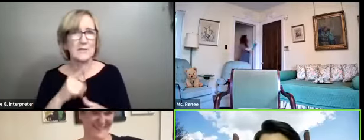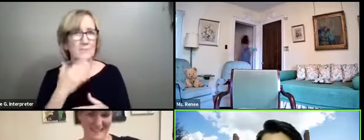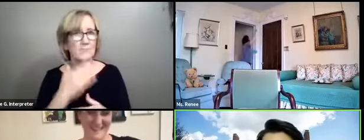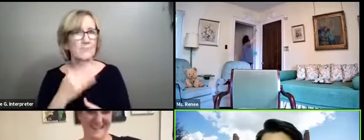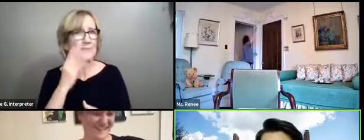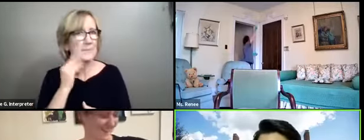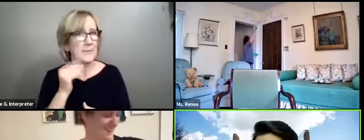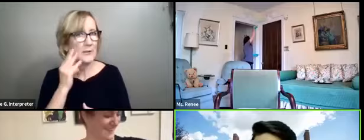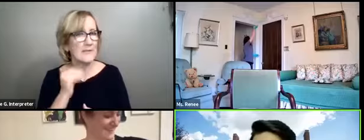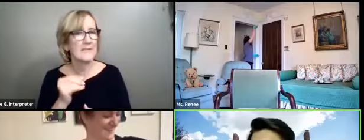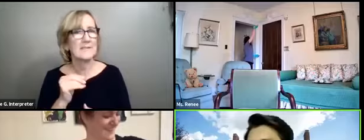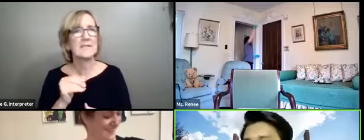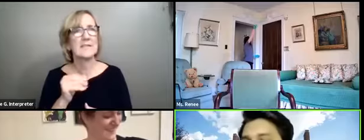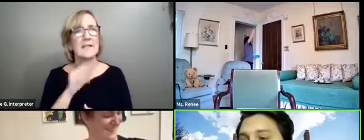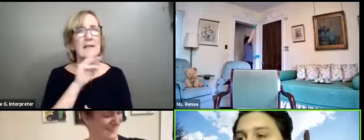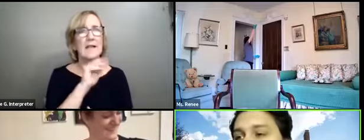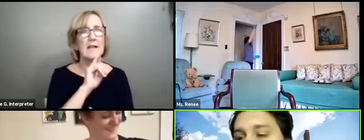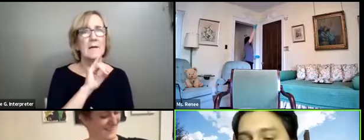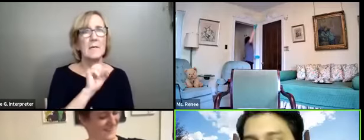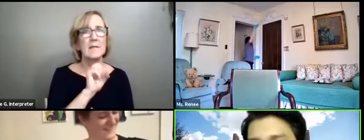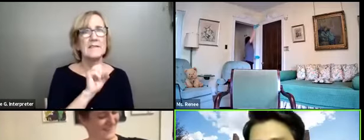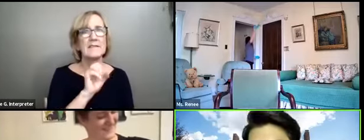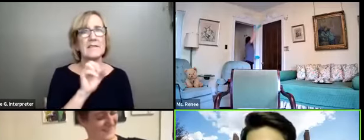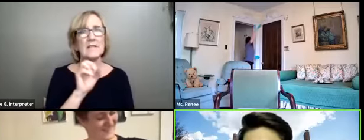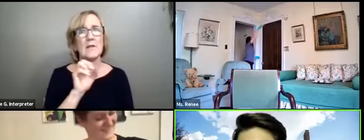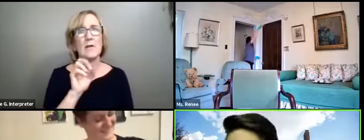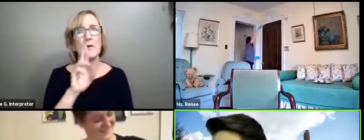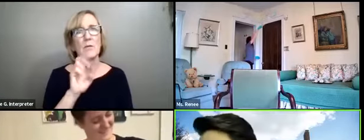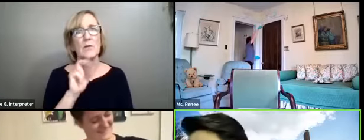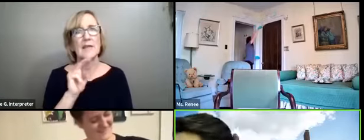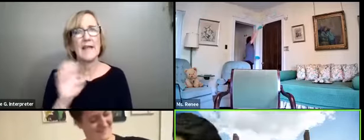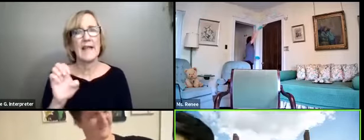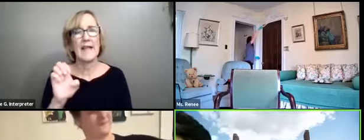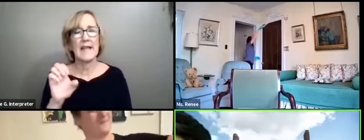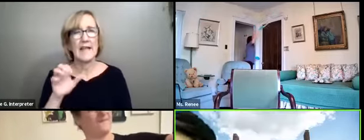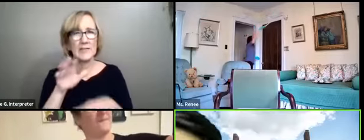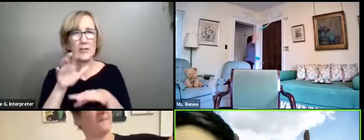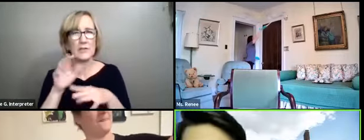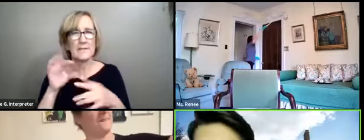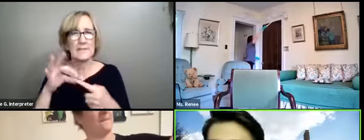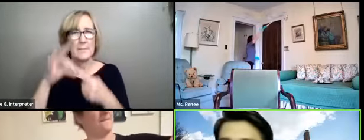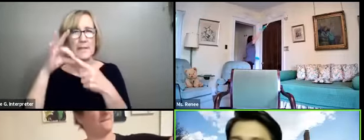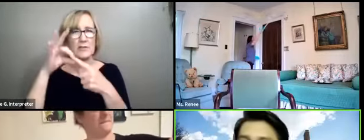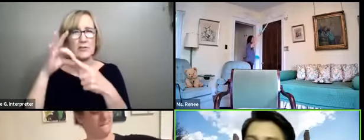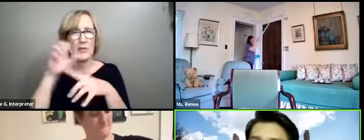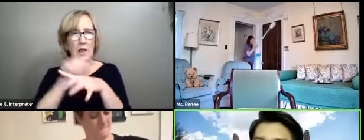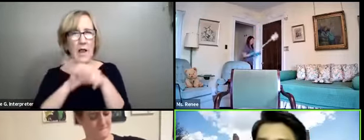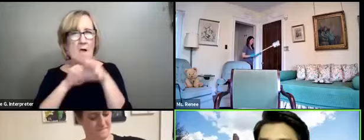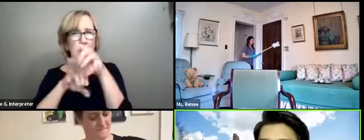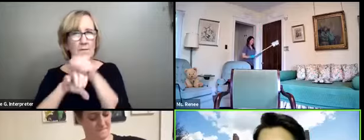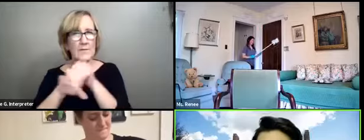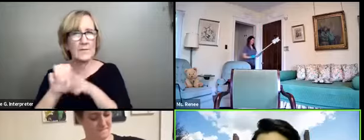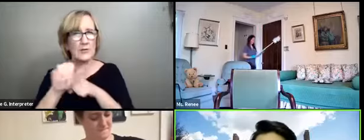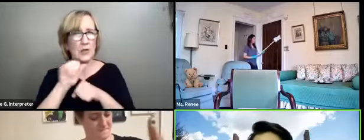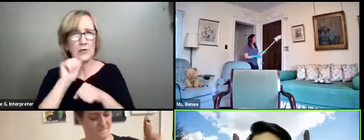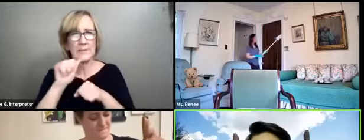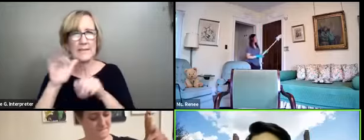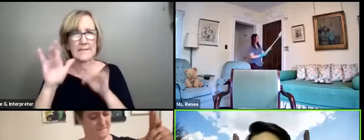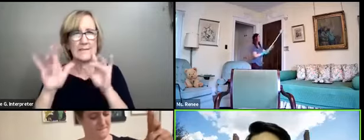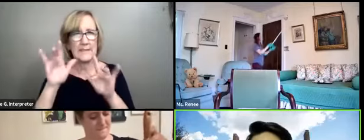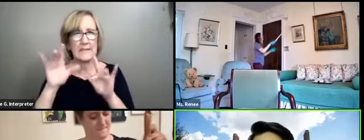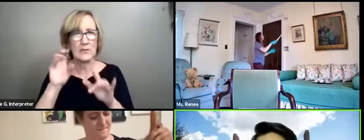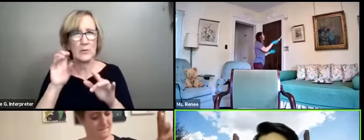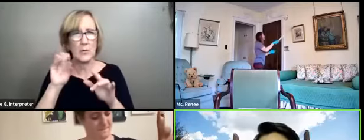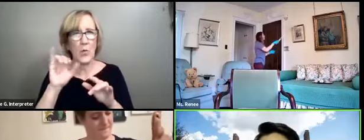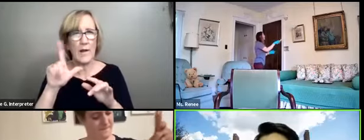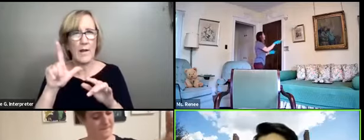Miss Renee with her nitrile gloves on, making sure that she doesn't leave any nasty oils on anything, making sure she gets